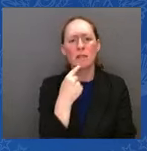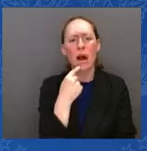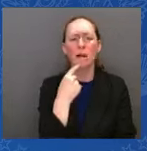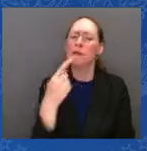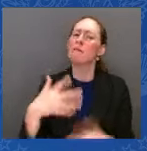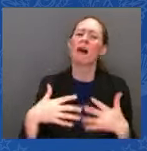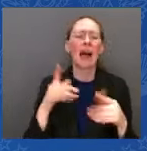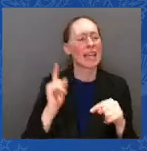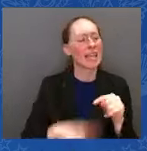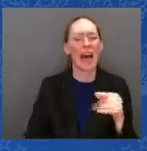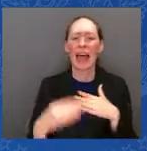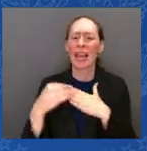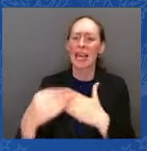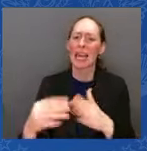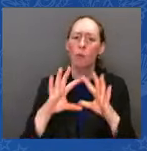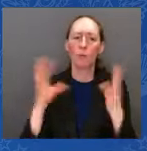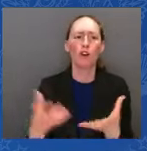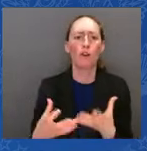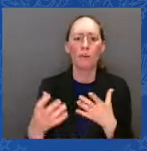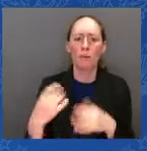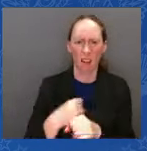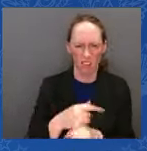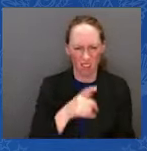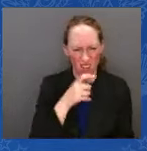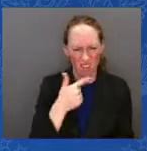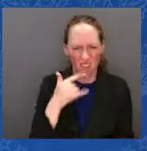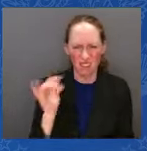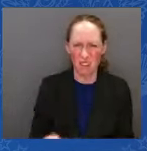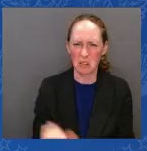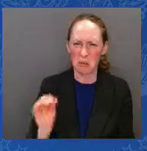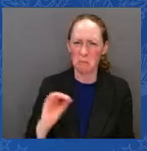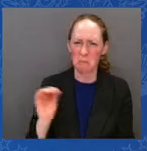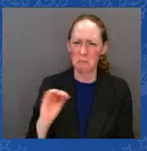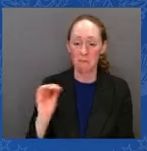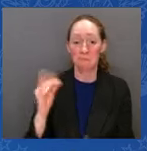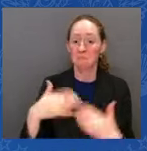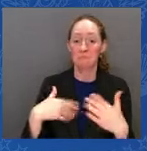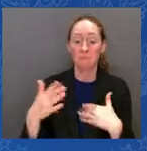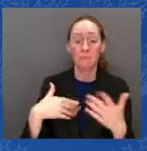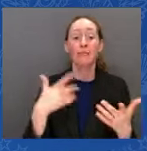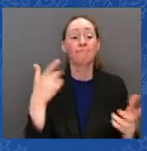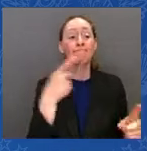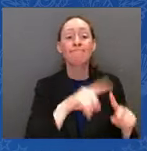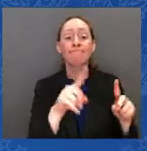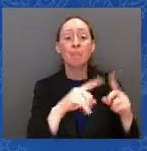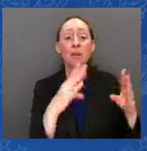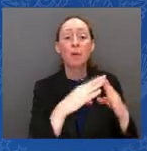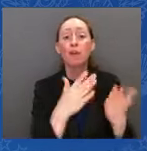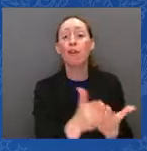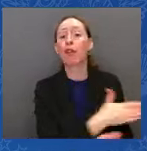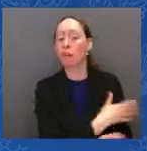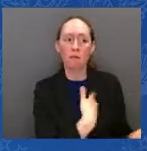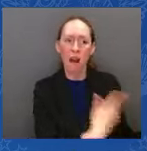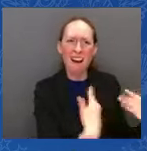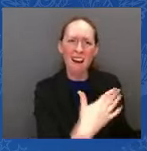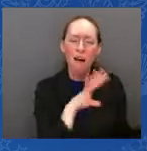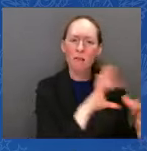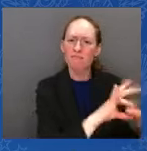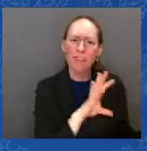deficit. Towns that had been forgotten and left behind are coming alive again, bringing back a sense of